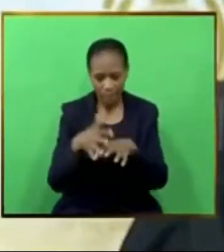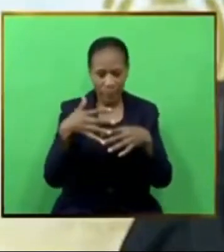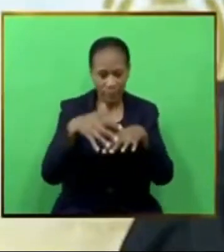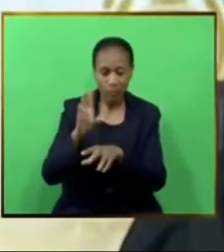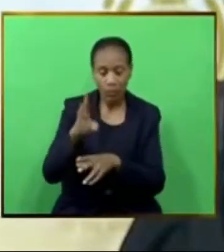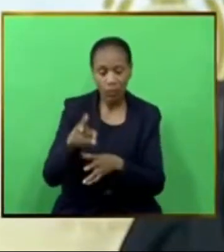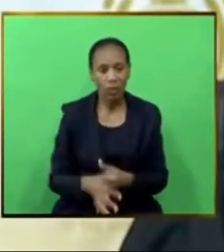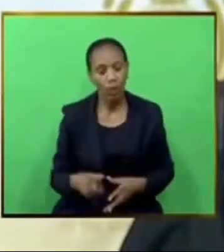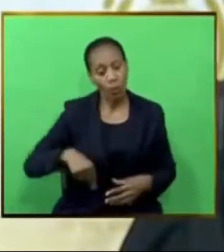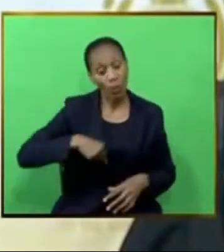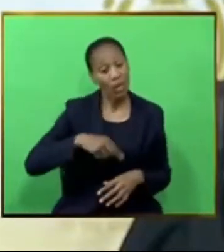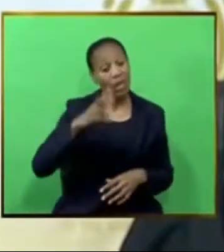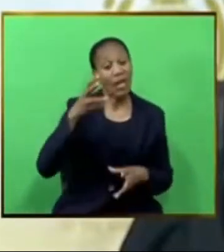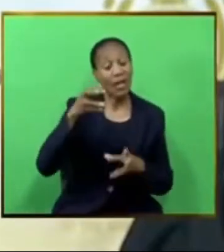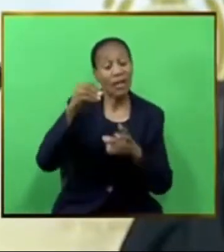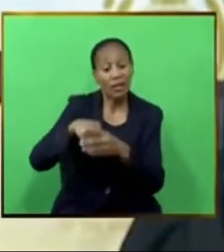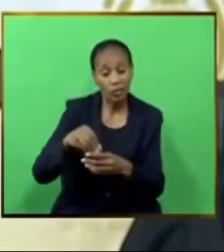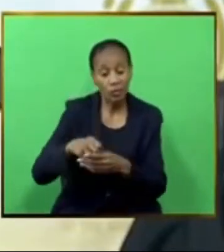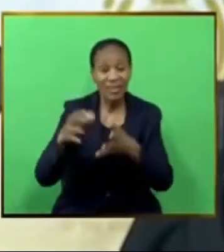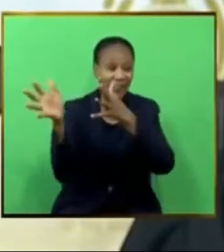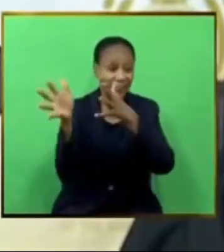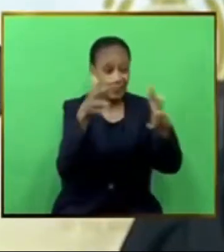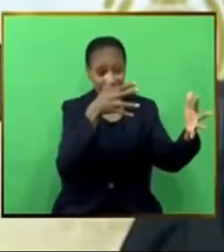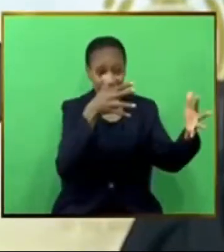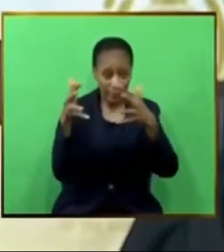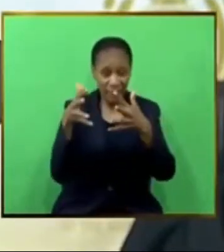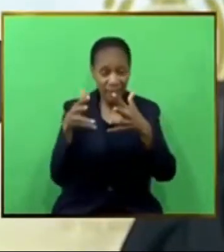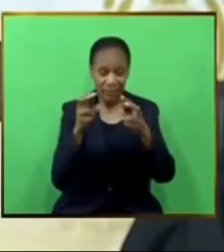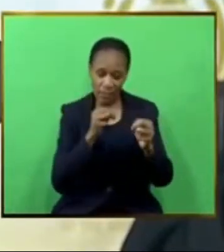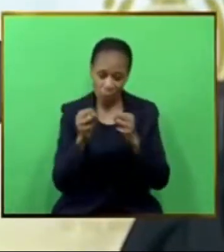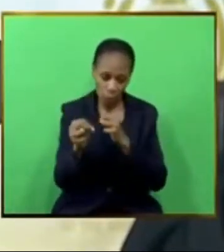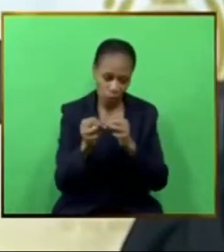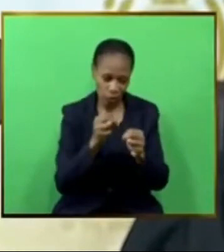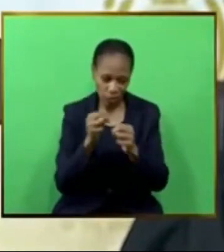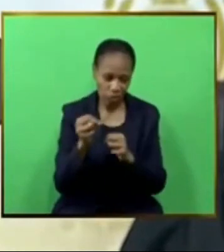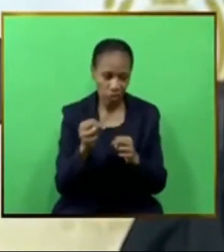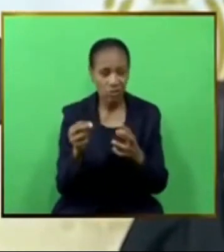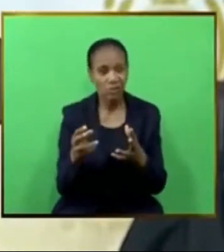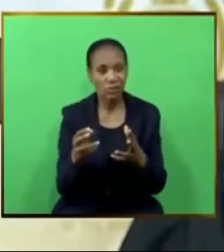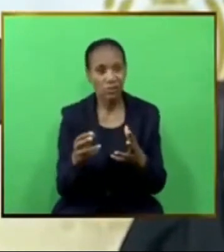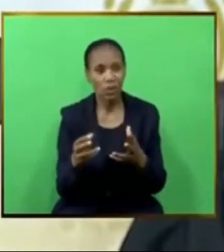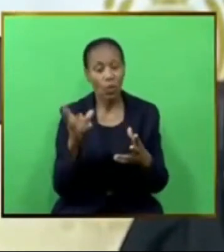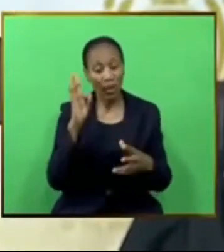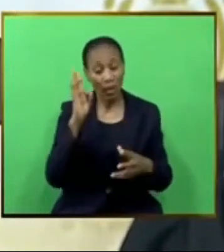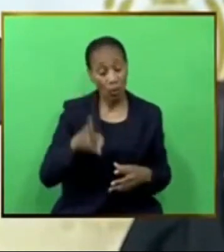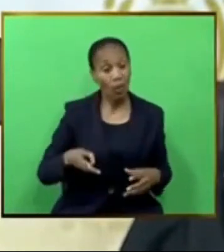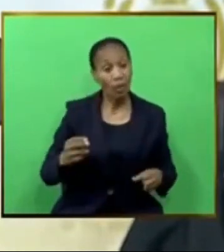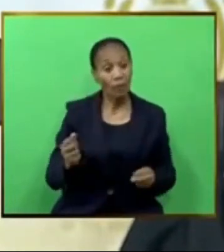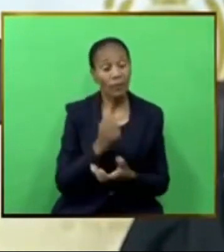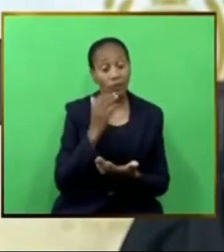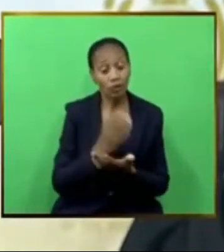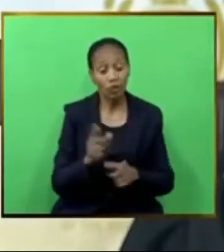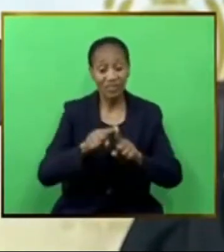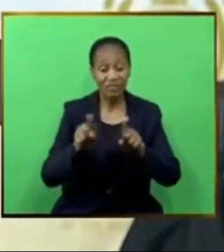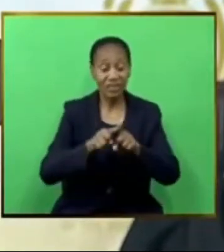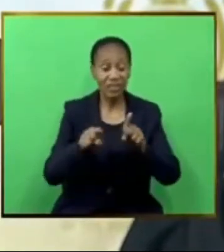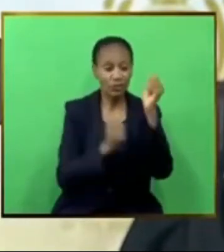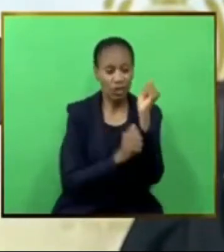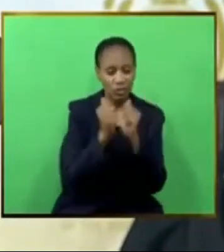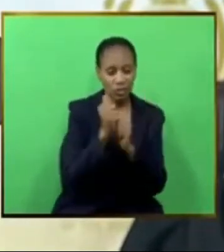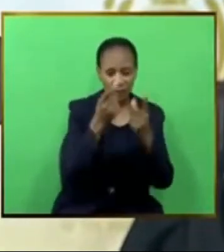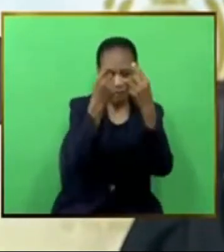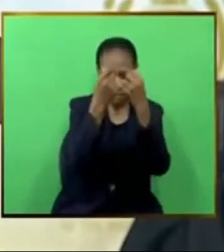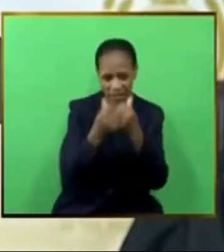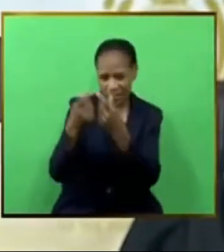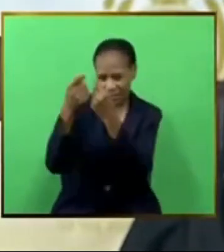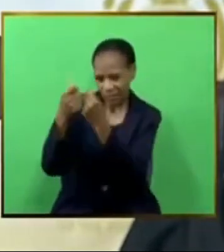participating in climate negotiations, aligning with government advocacy for reforming multilateral finance